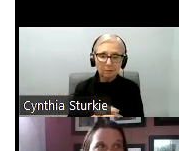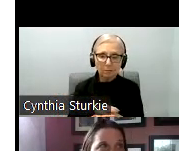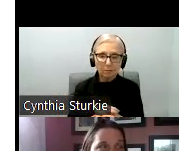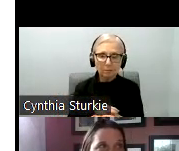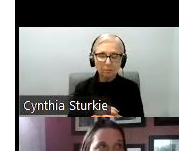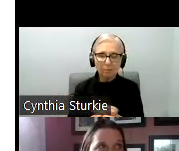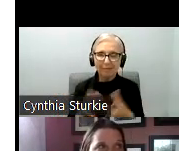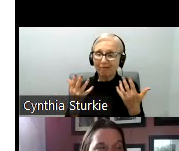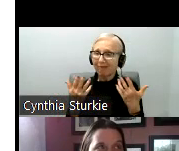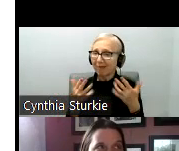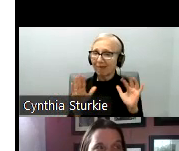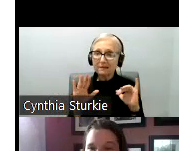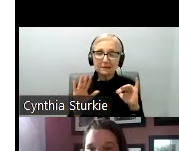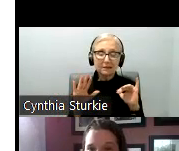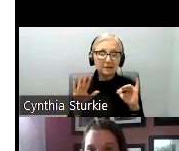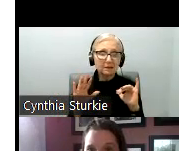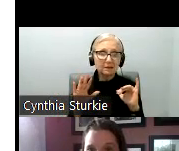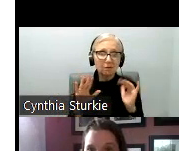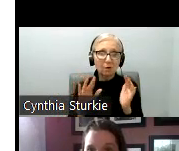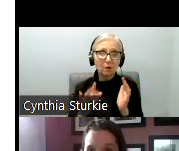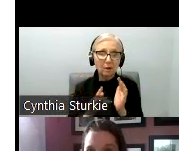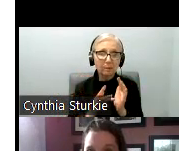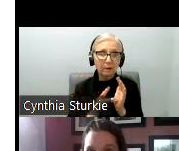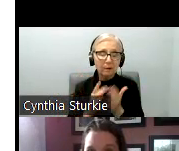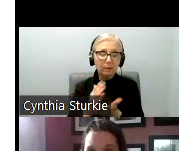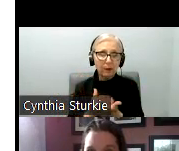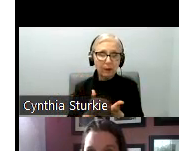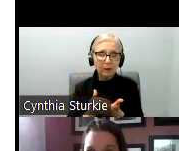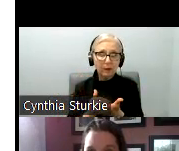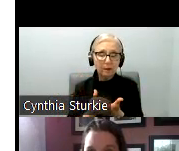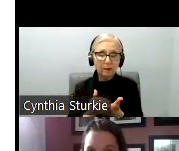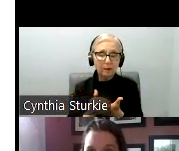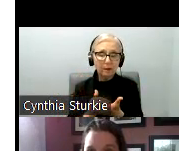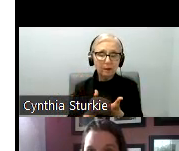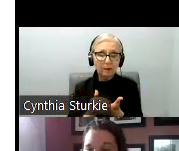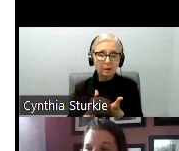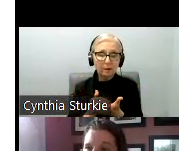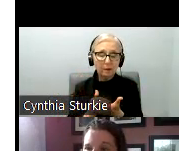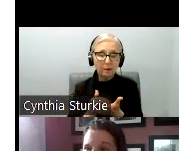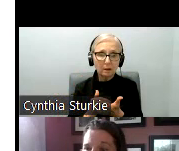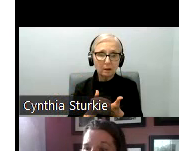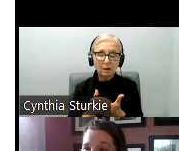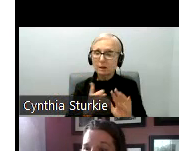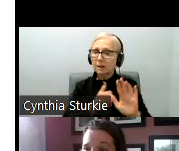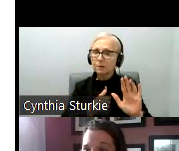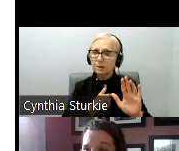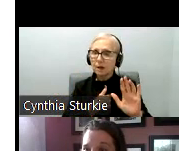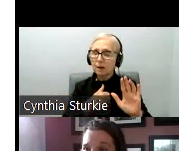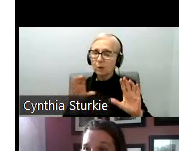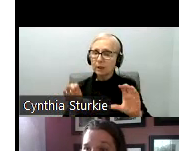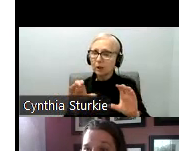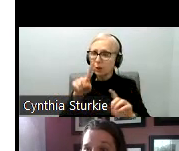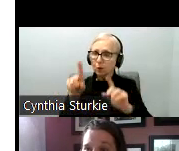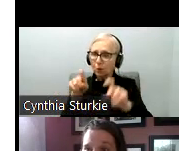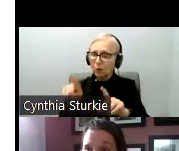And that is it for the middle part here. And I'm sorry, are we going to do the questions at